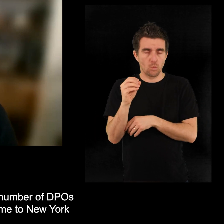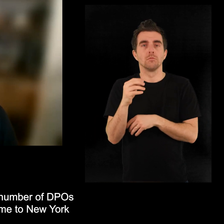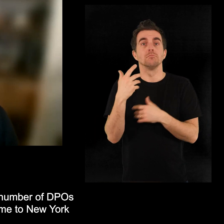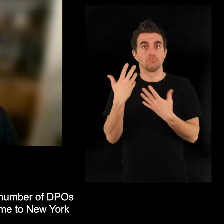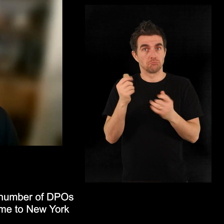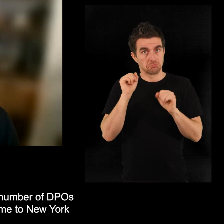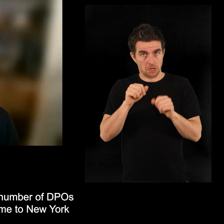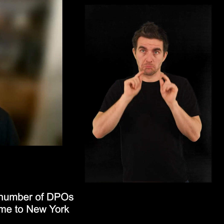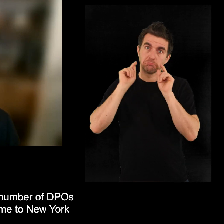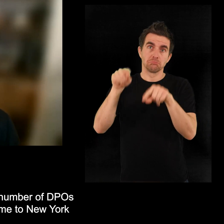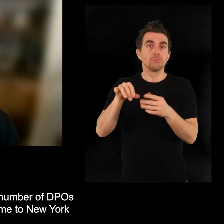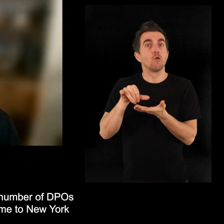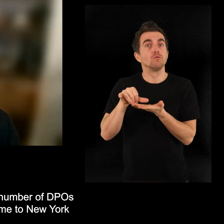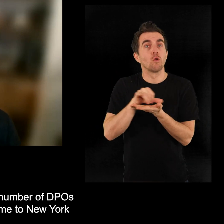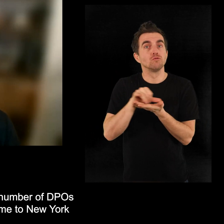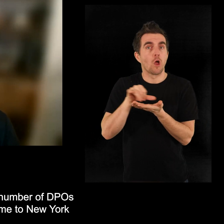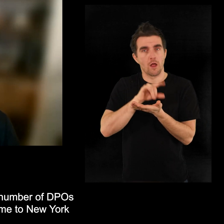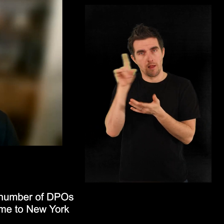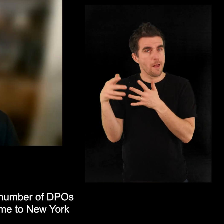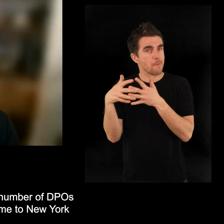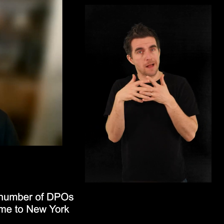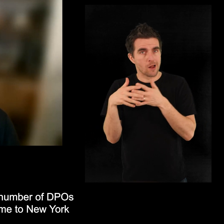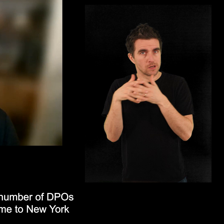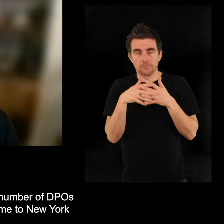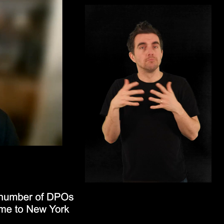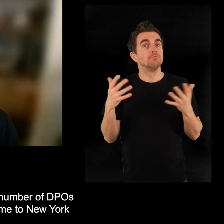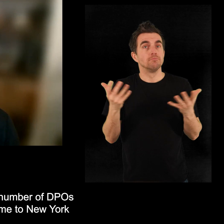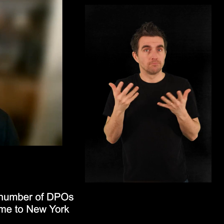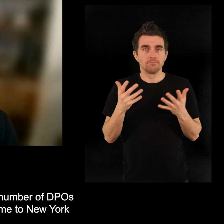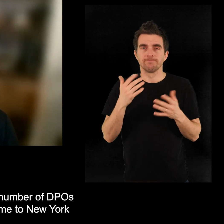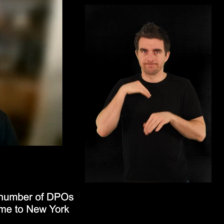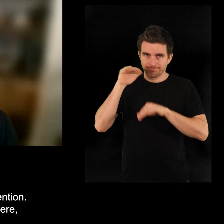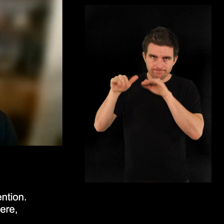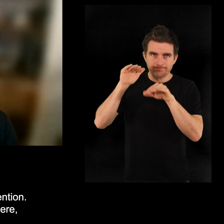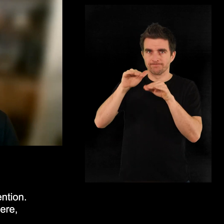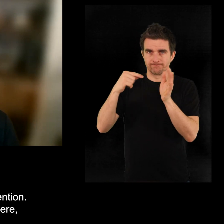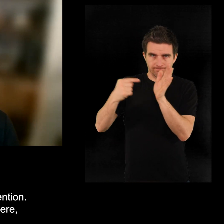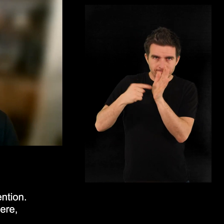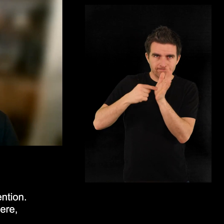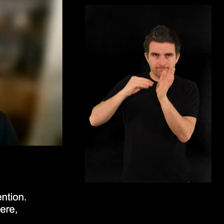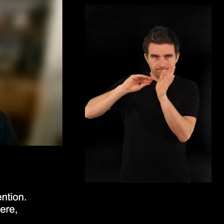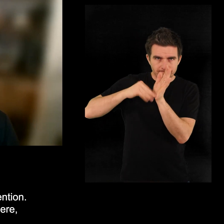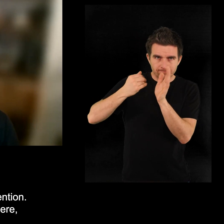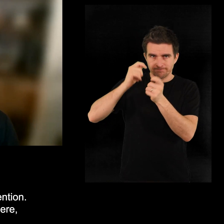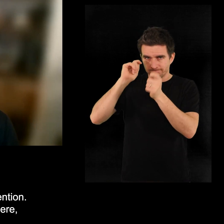large number of DPOs that were actually able to come to New York and to help shape the